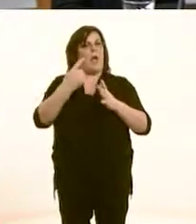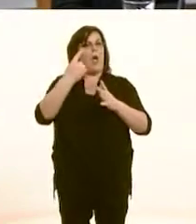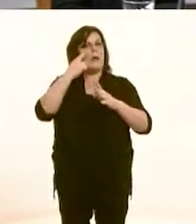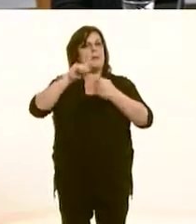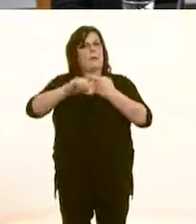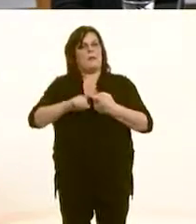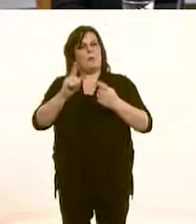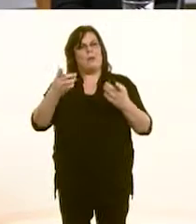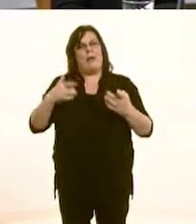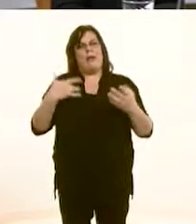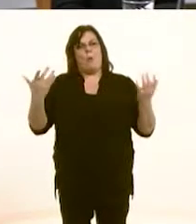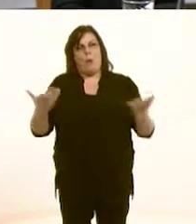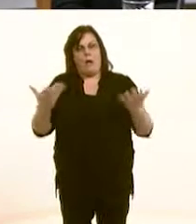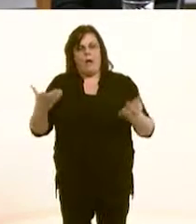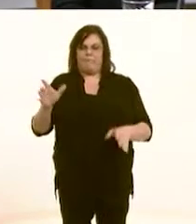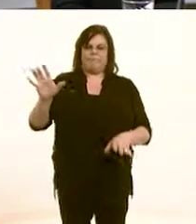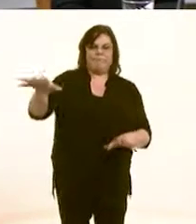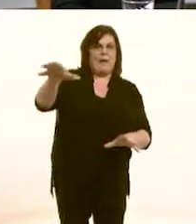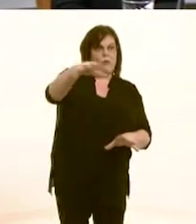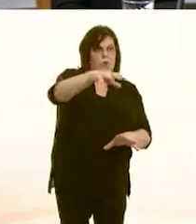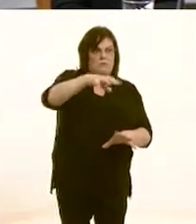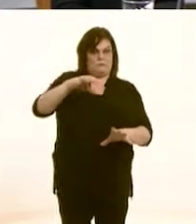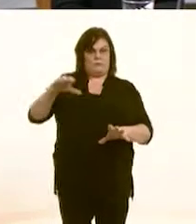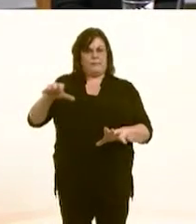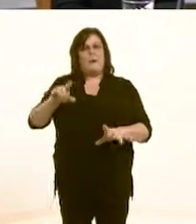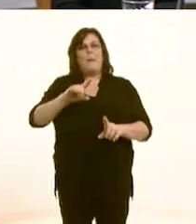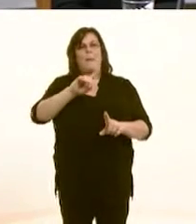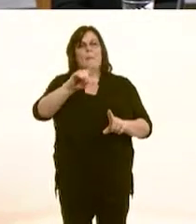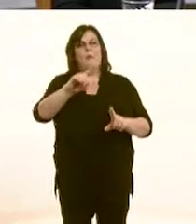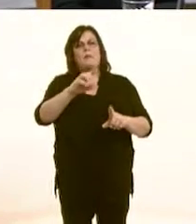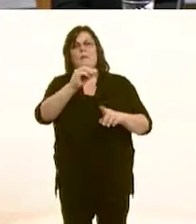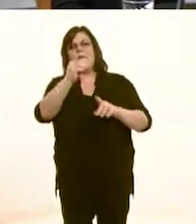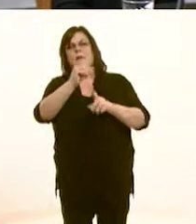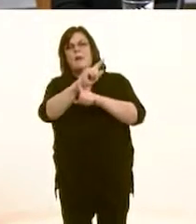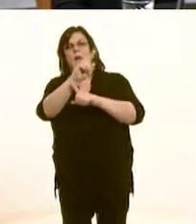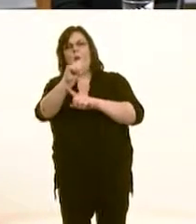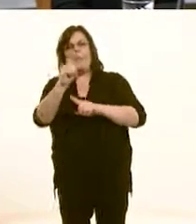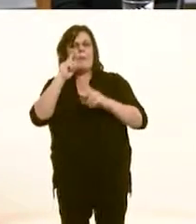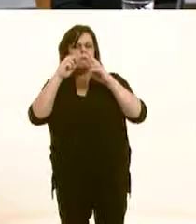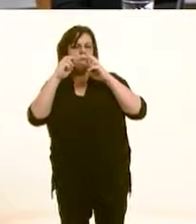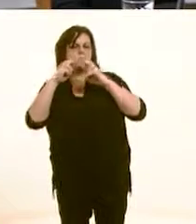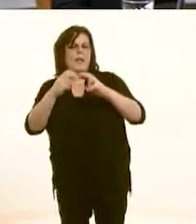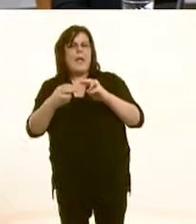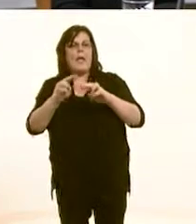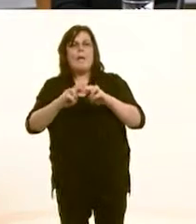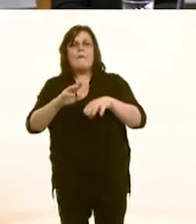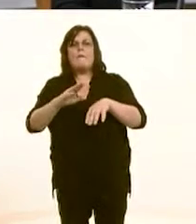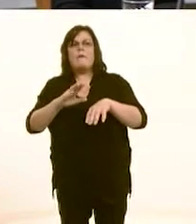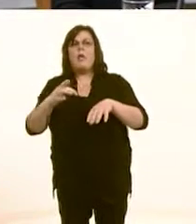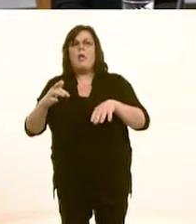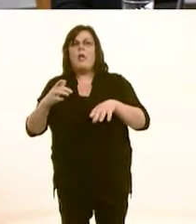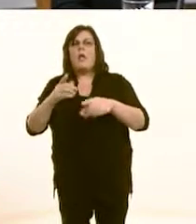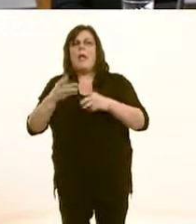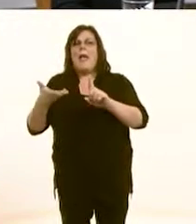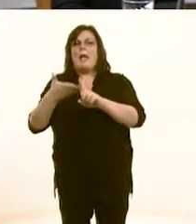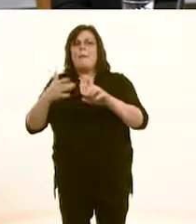Nevertheless, one of the issues that we will deal with over the course of the next few months is whether it should continue to be geographically targeted or